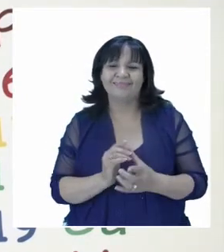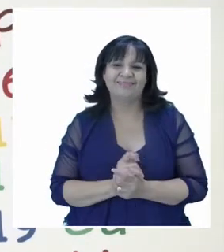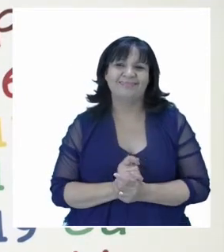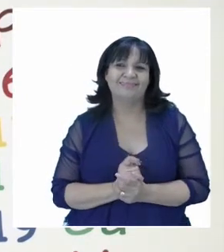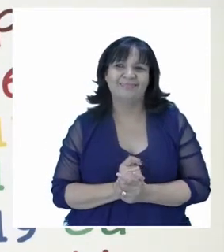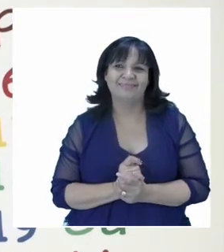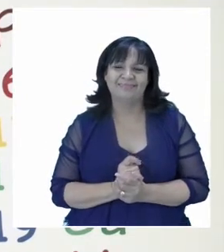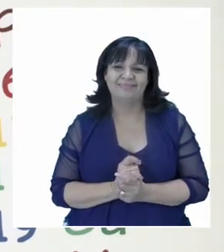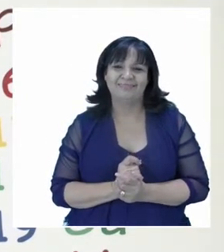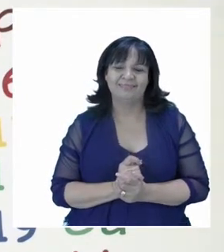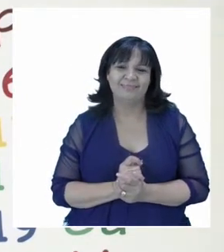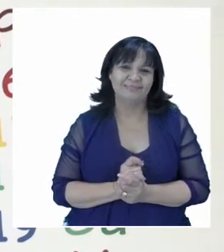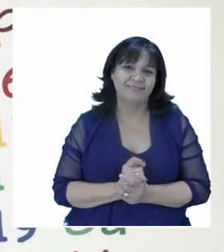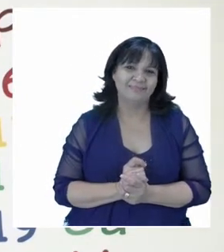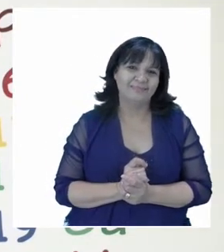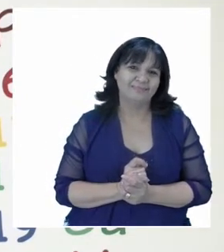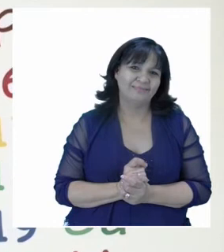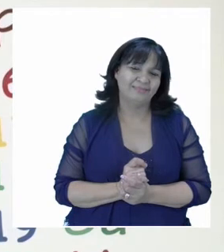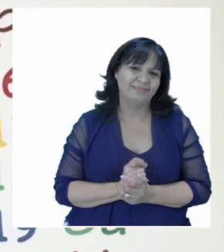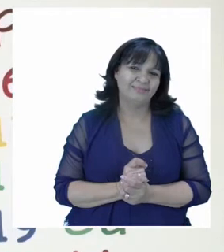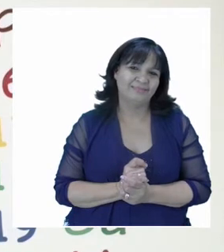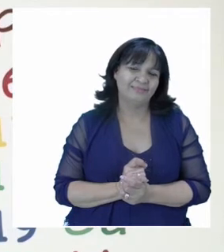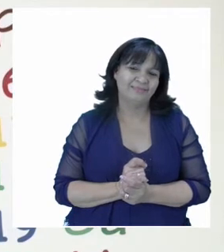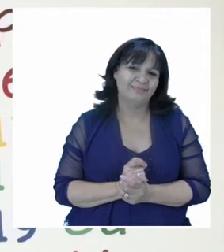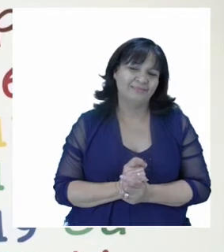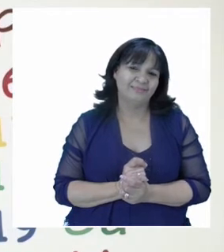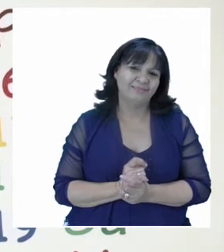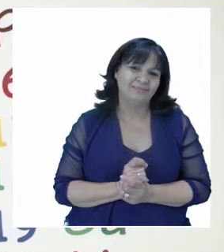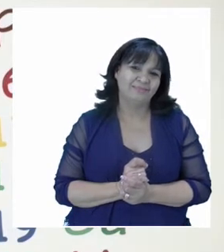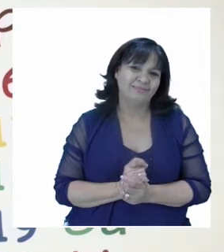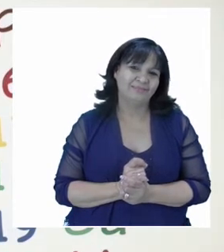square inside a hashtag,